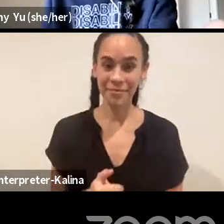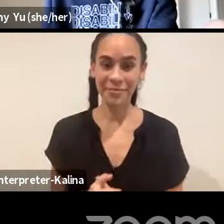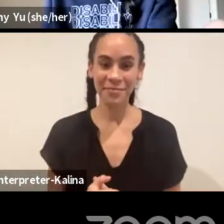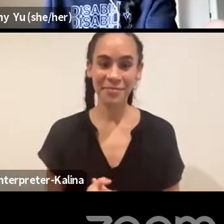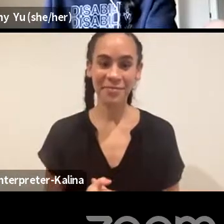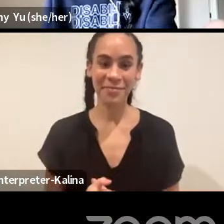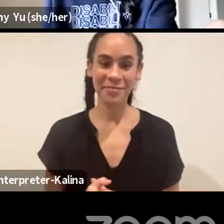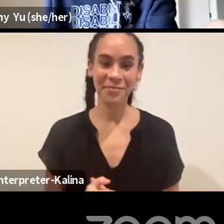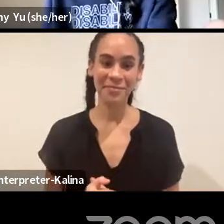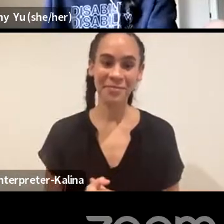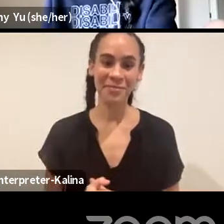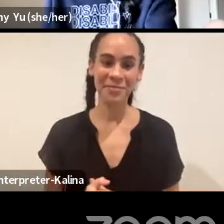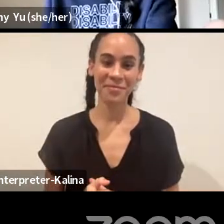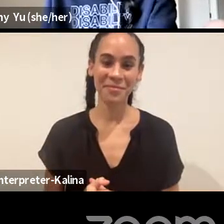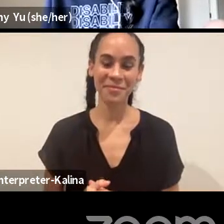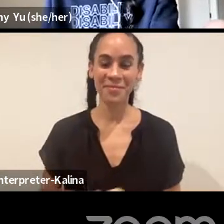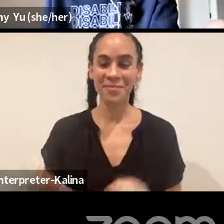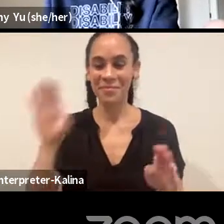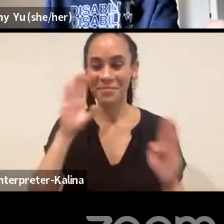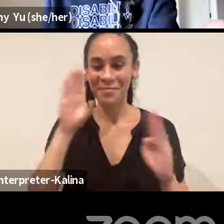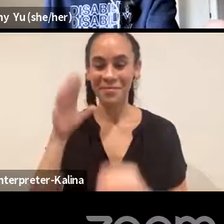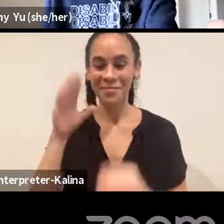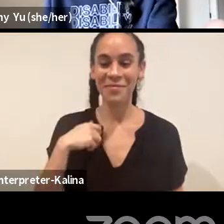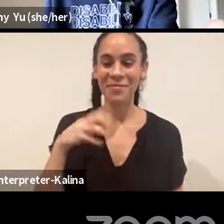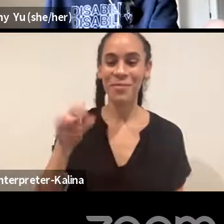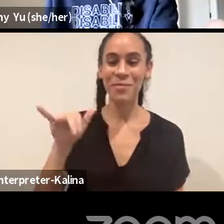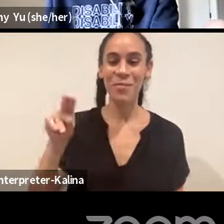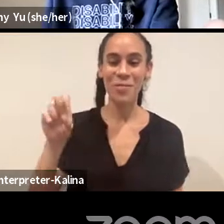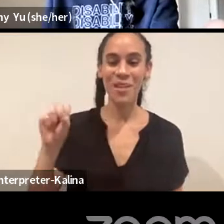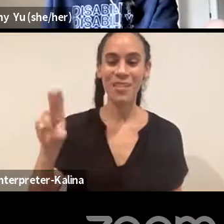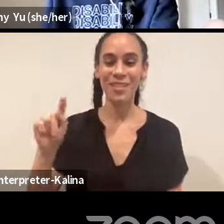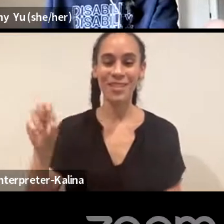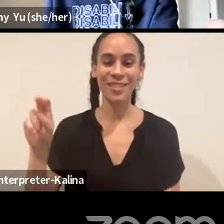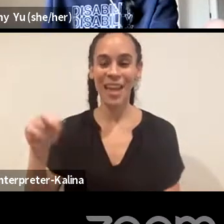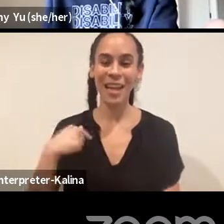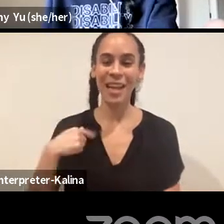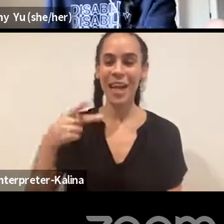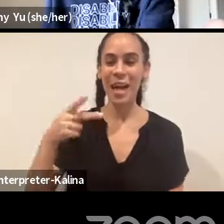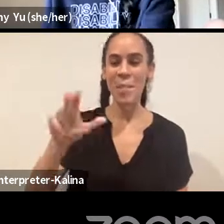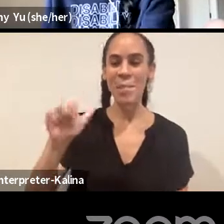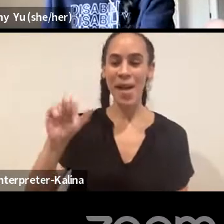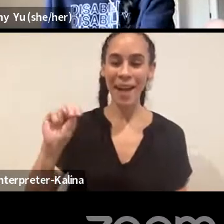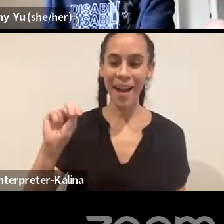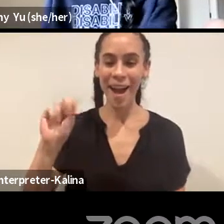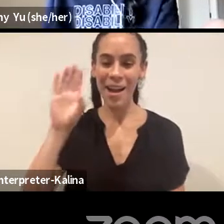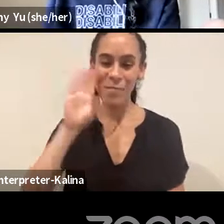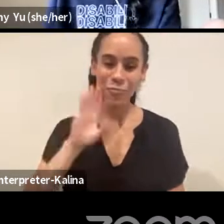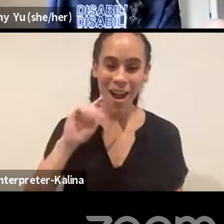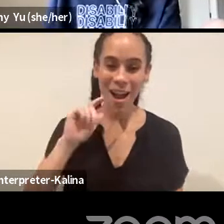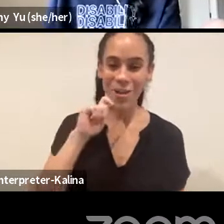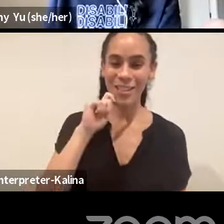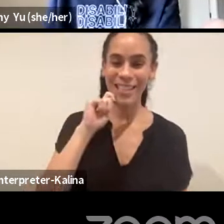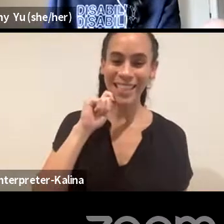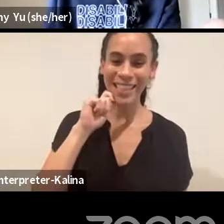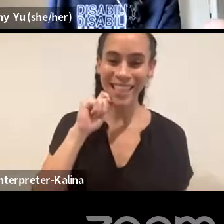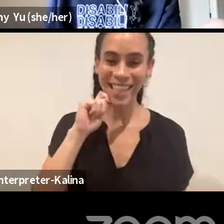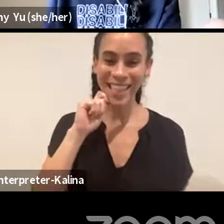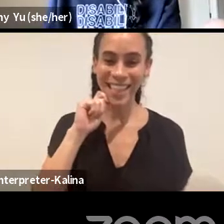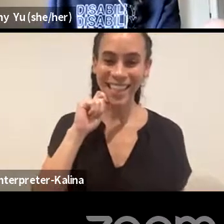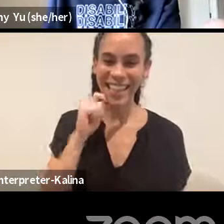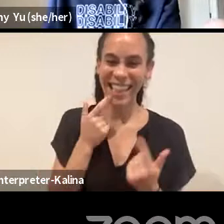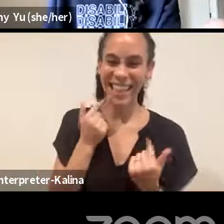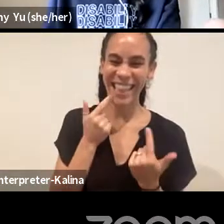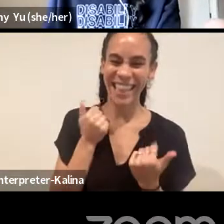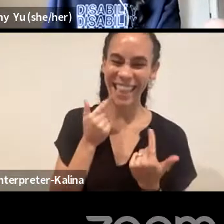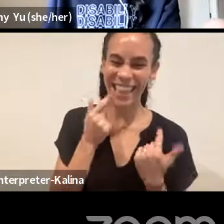Humans. Wayne Sutton. I am a pecan brown skin,